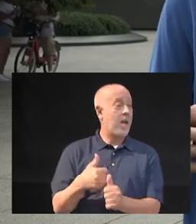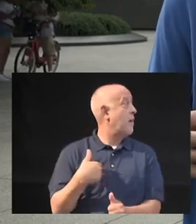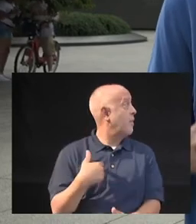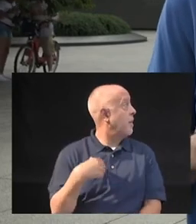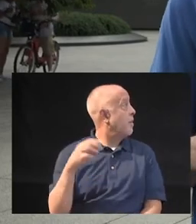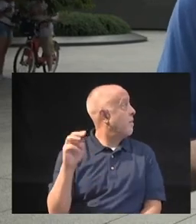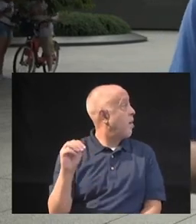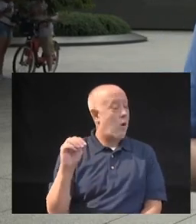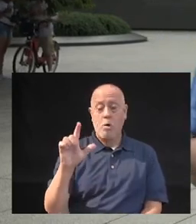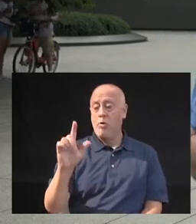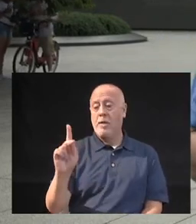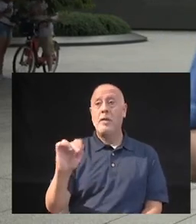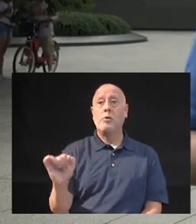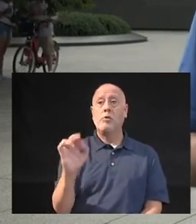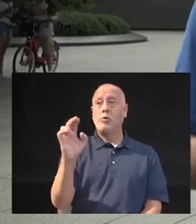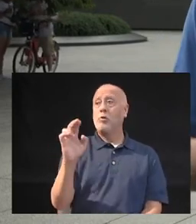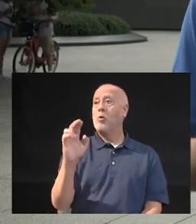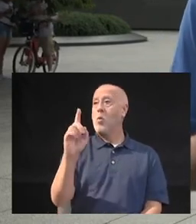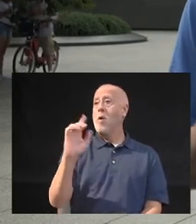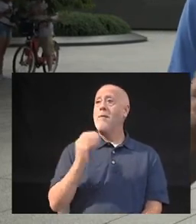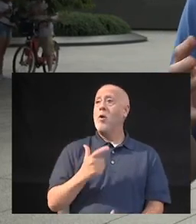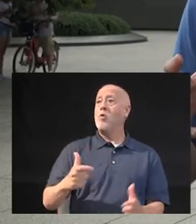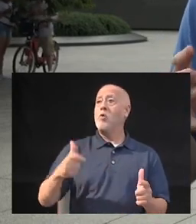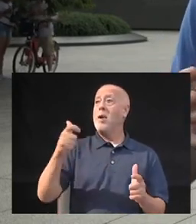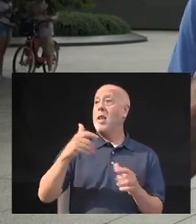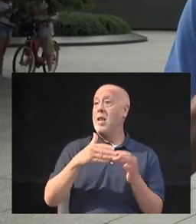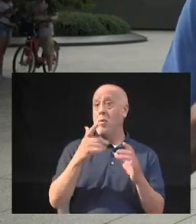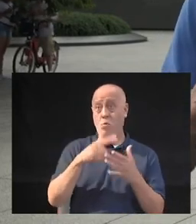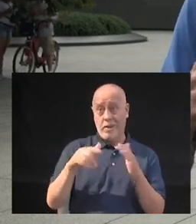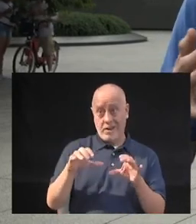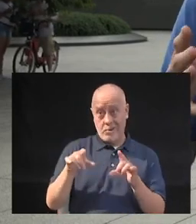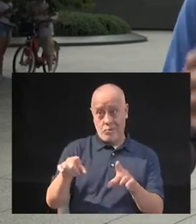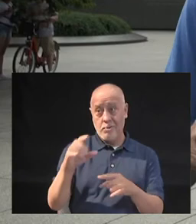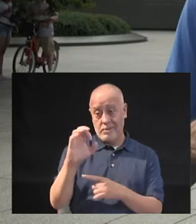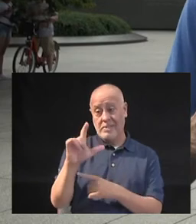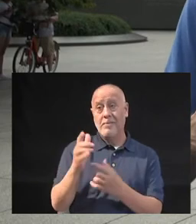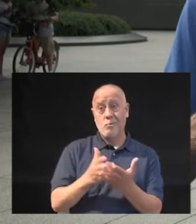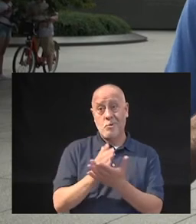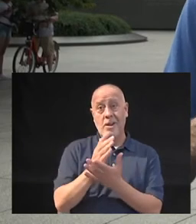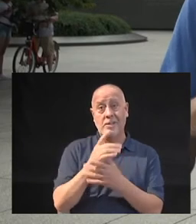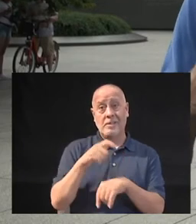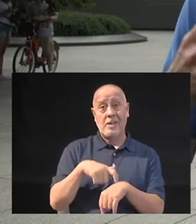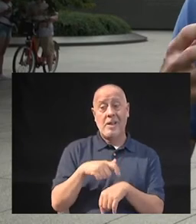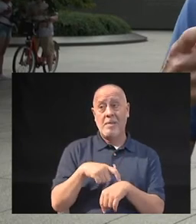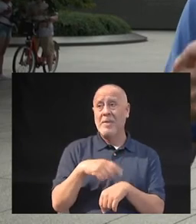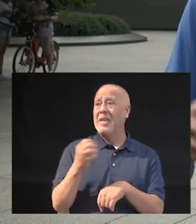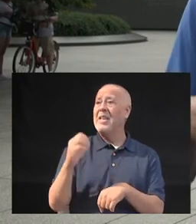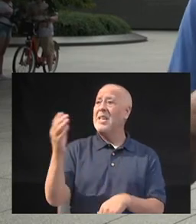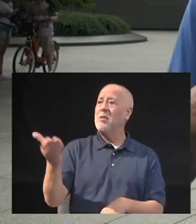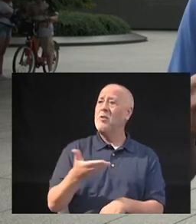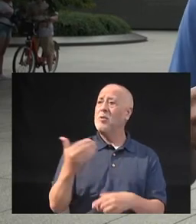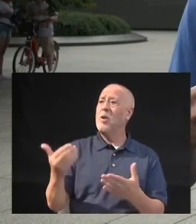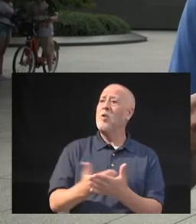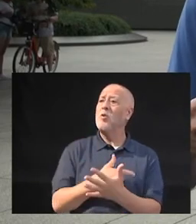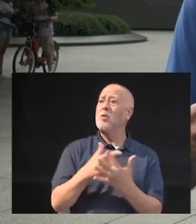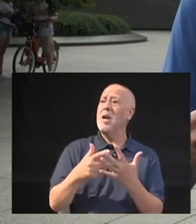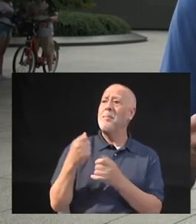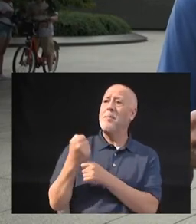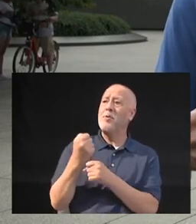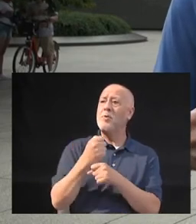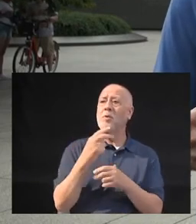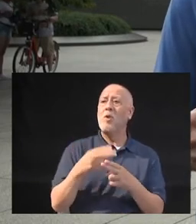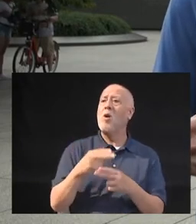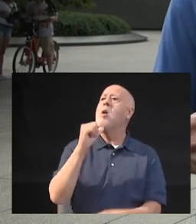Luther King Jr. is one of our country's great leaders because of what he did during the Civil Rights era. He introduced a new form of protest